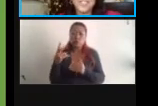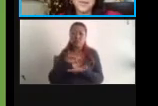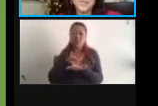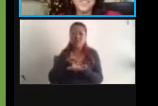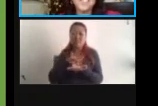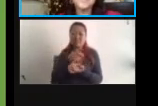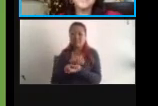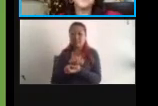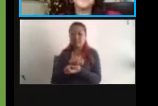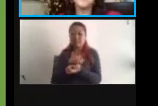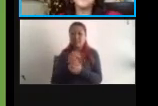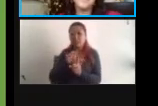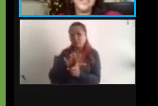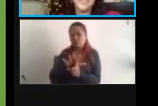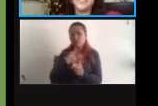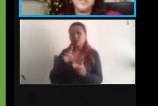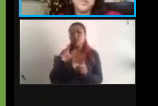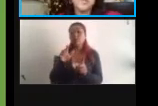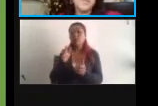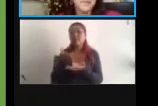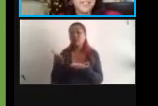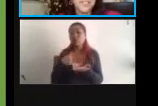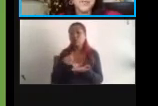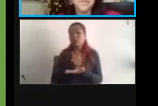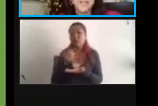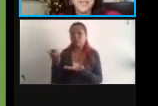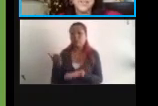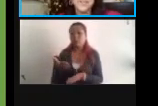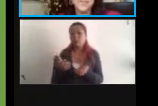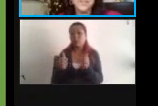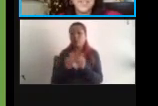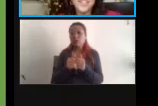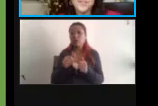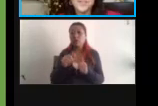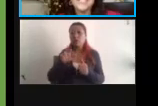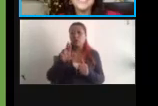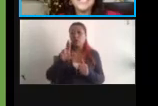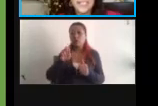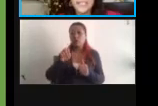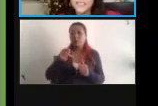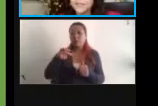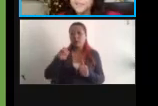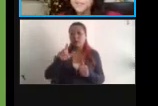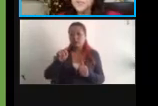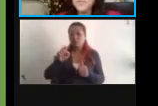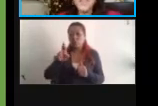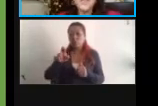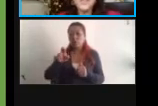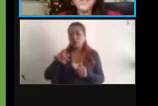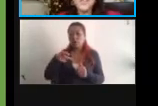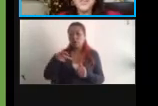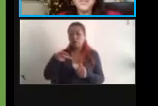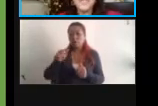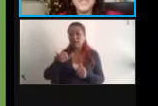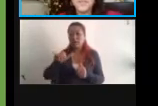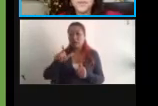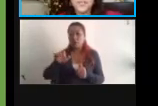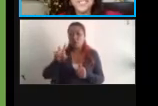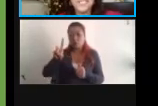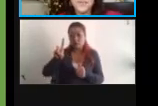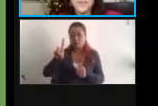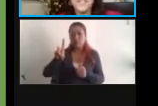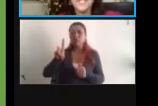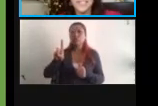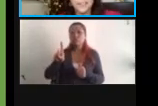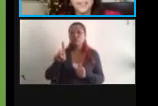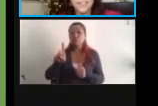good example, the things that we may bring with us in the form of propellants or payloads. So as a set, Those are the human system